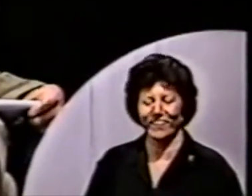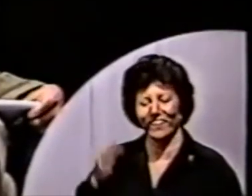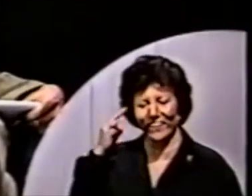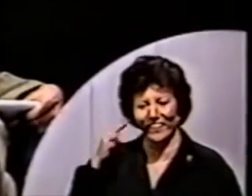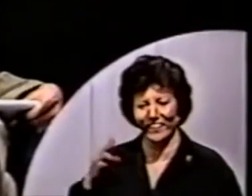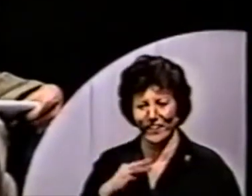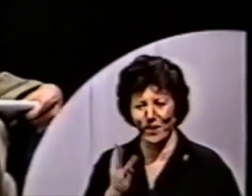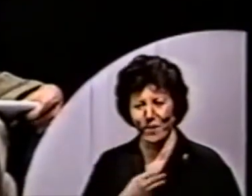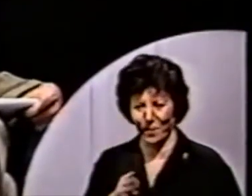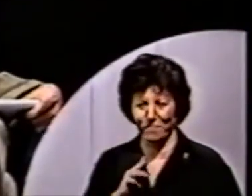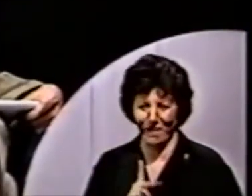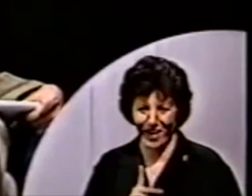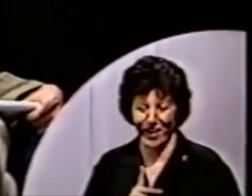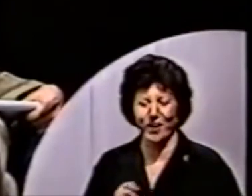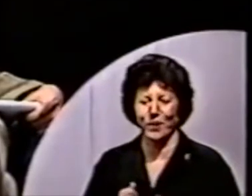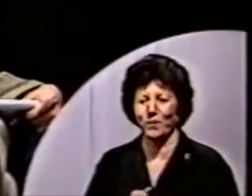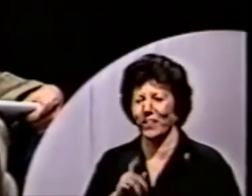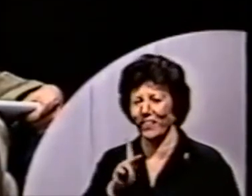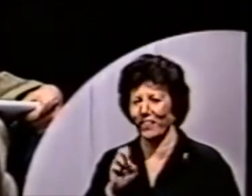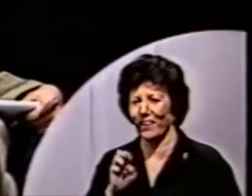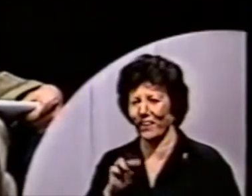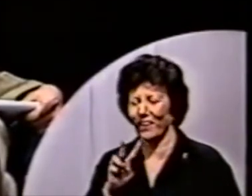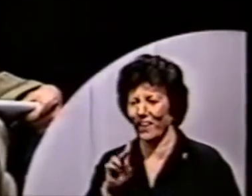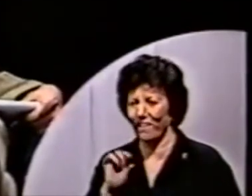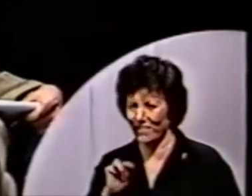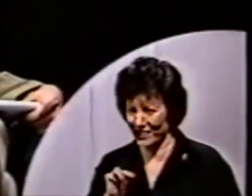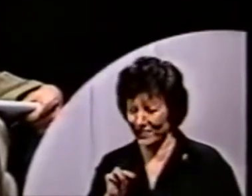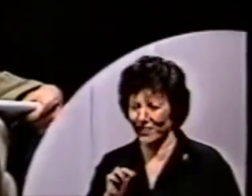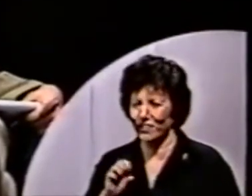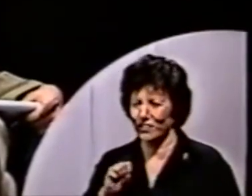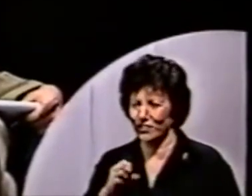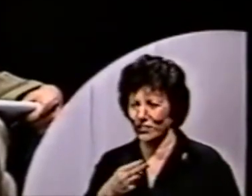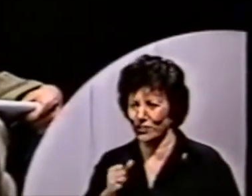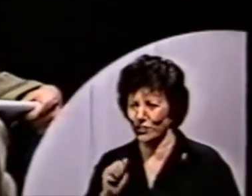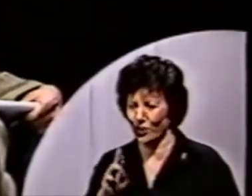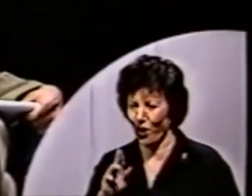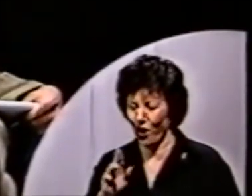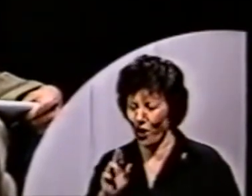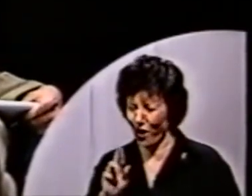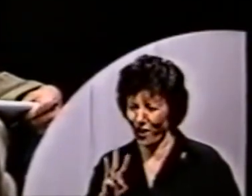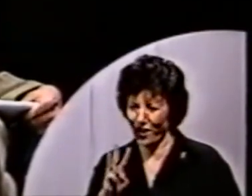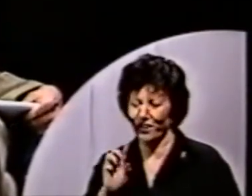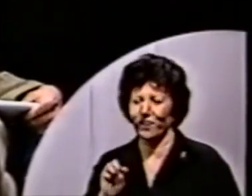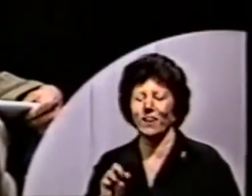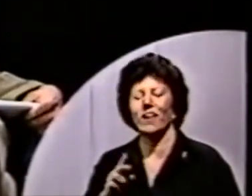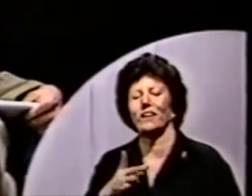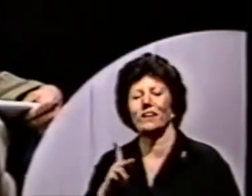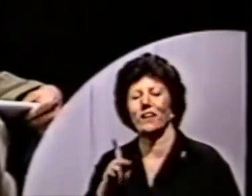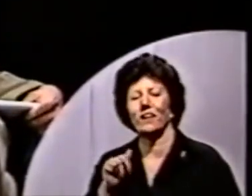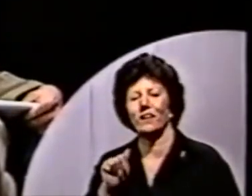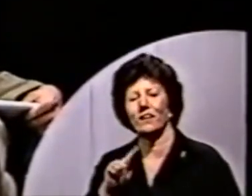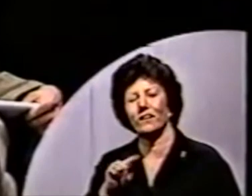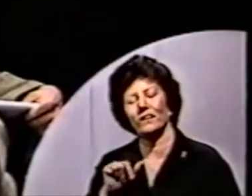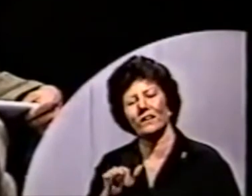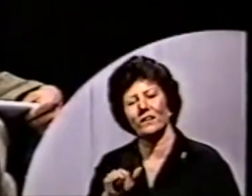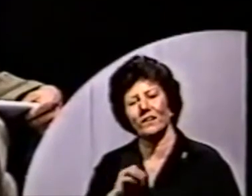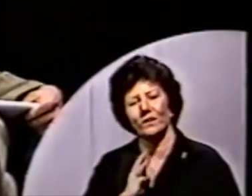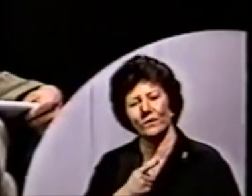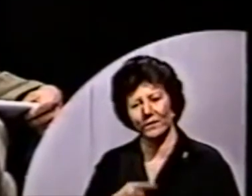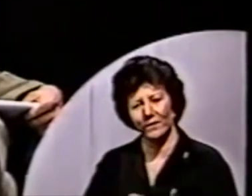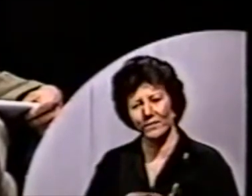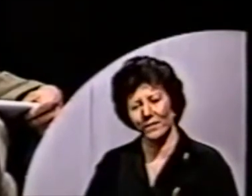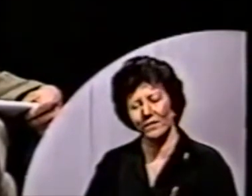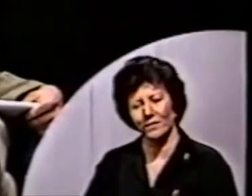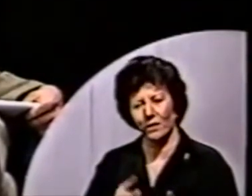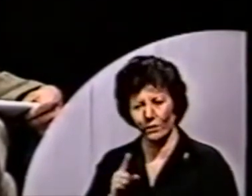Hello, we're back again with Kevin, Sean, Katie, and Jan Van Sickle, and Tom Gibson. And we're discussing where we're going to be going